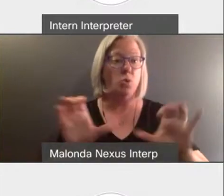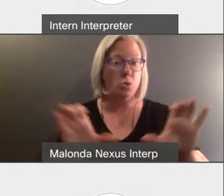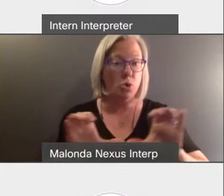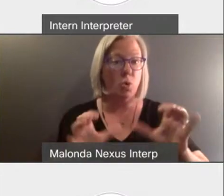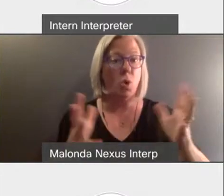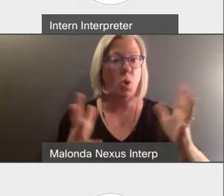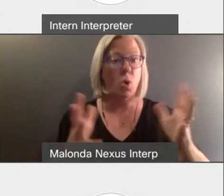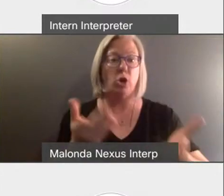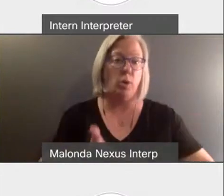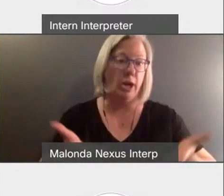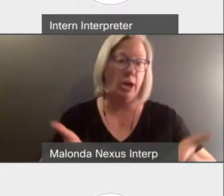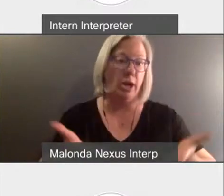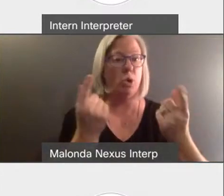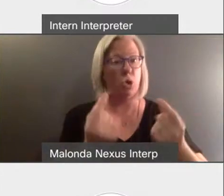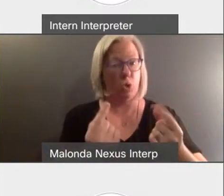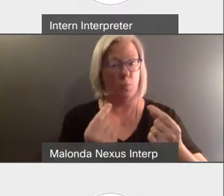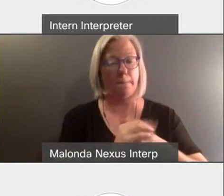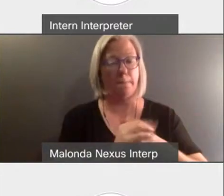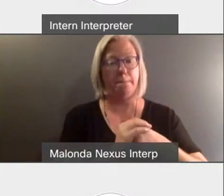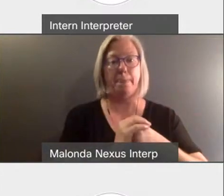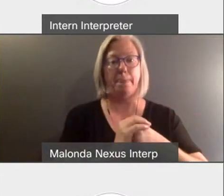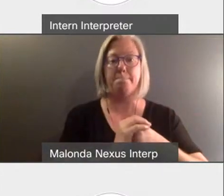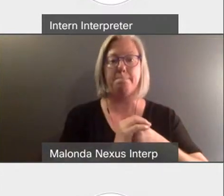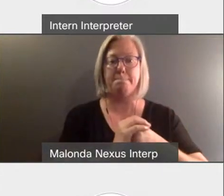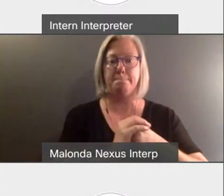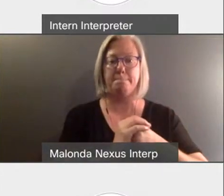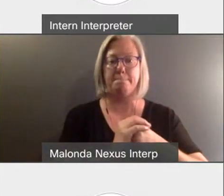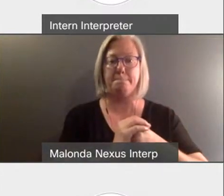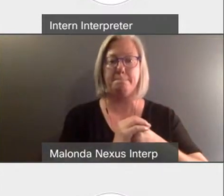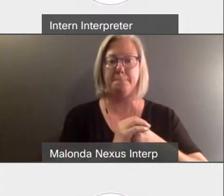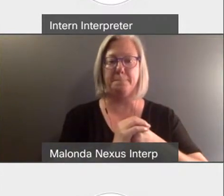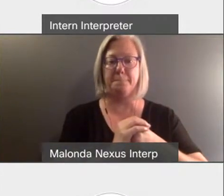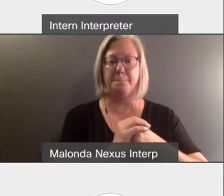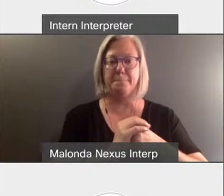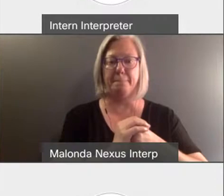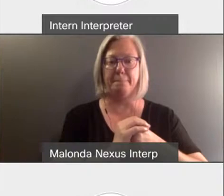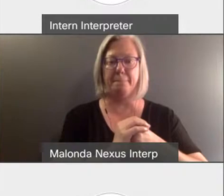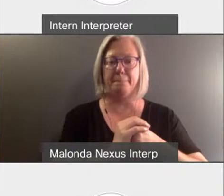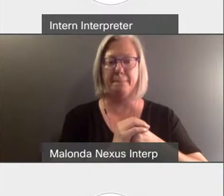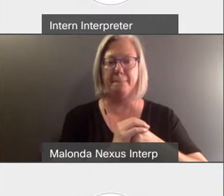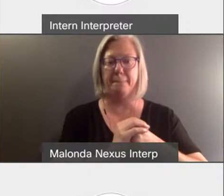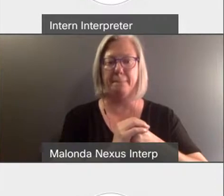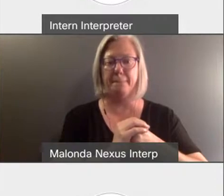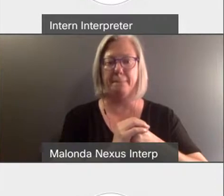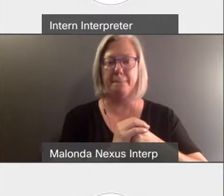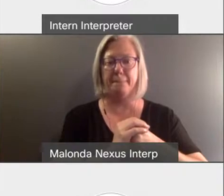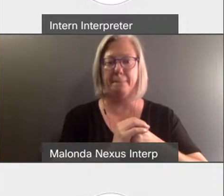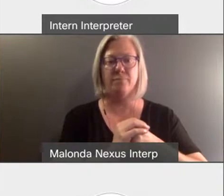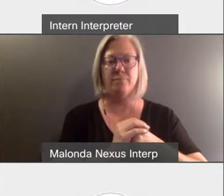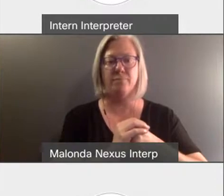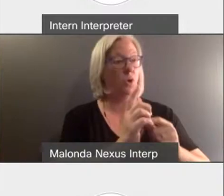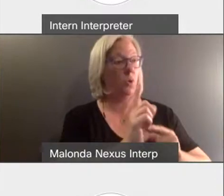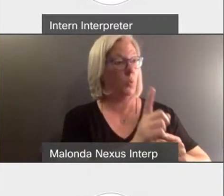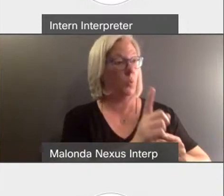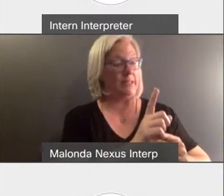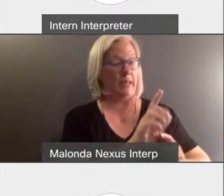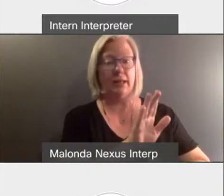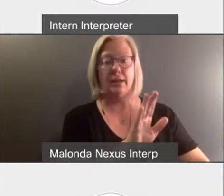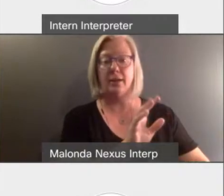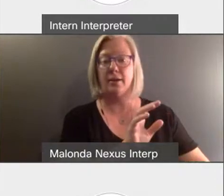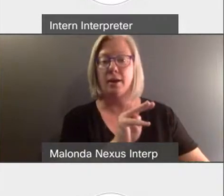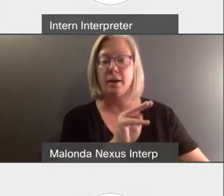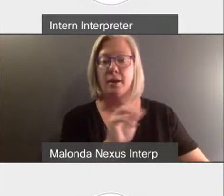here to do. One second, sir. Ma'am? Oh,